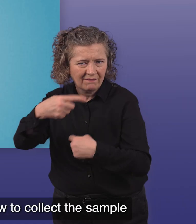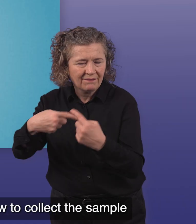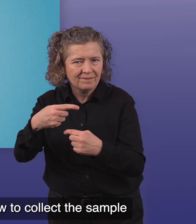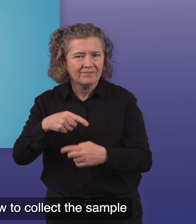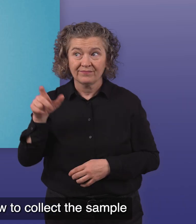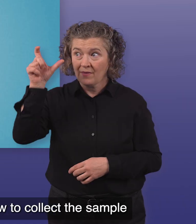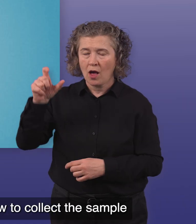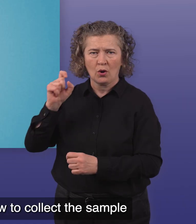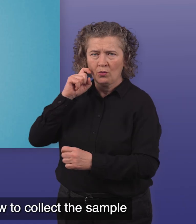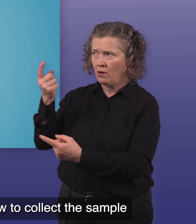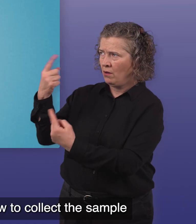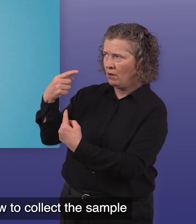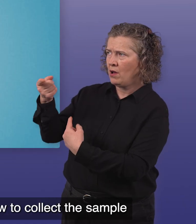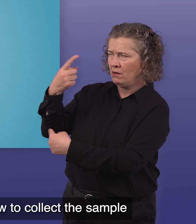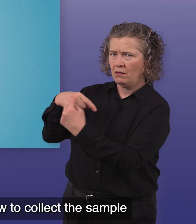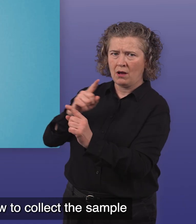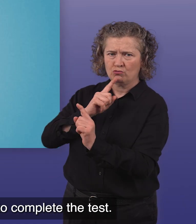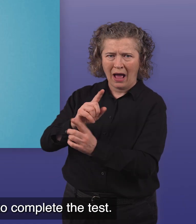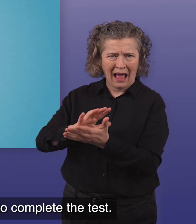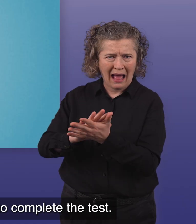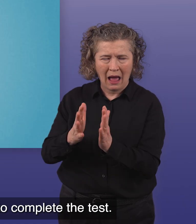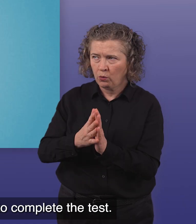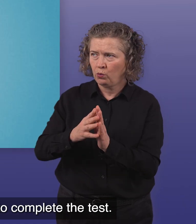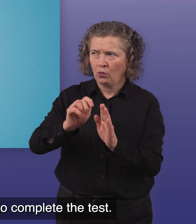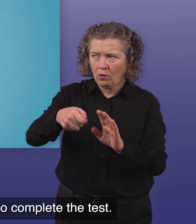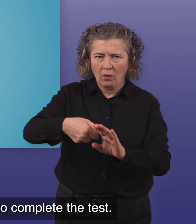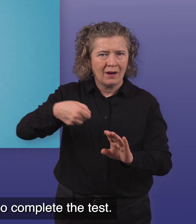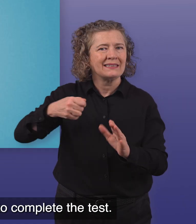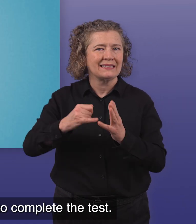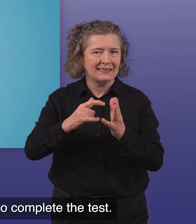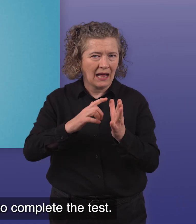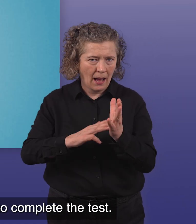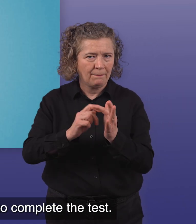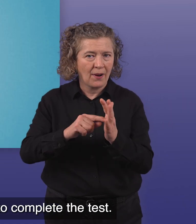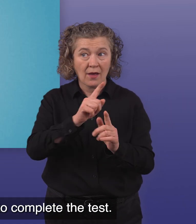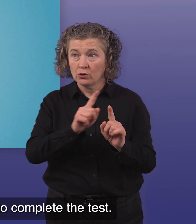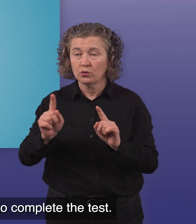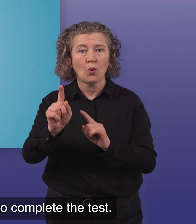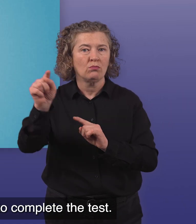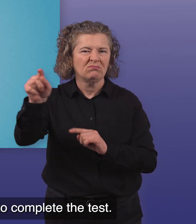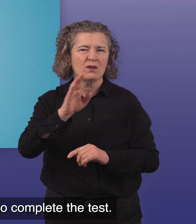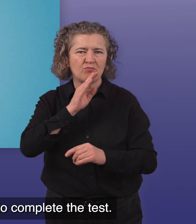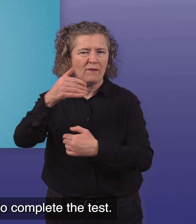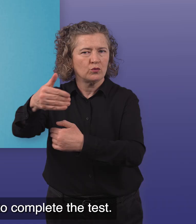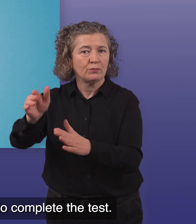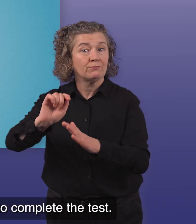is given instructions on how to collect the sample and provided with a private place to complete the test.